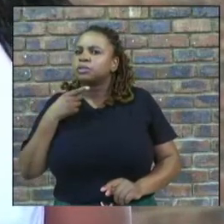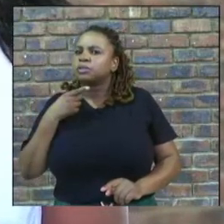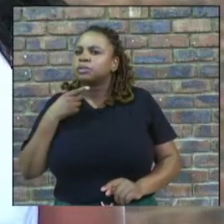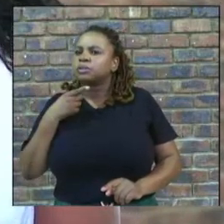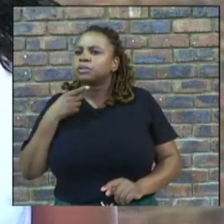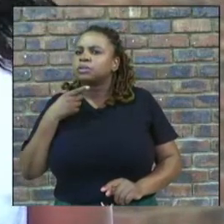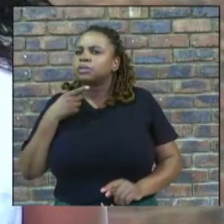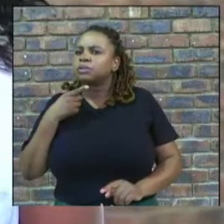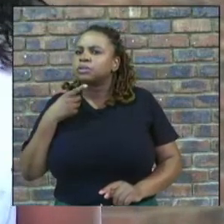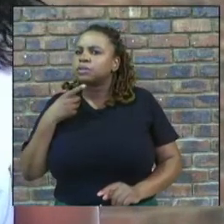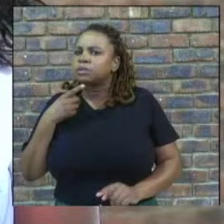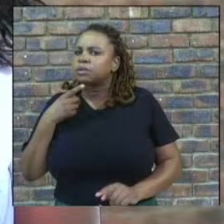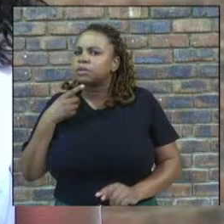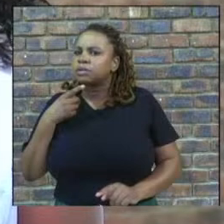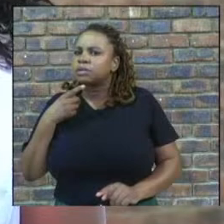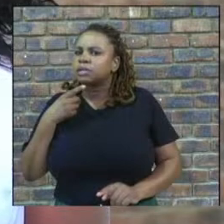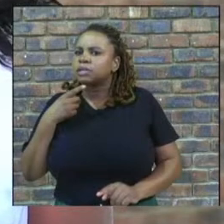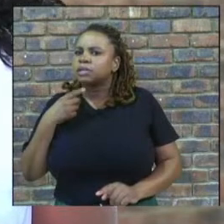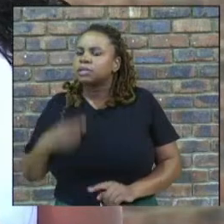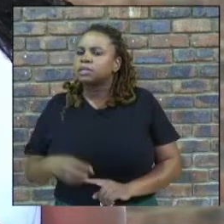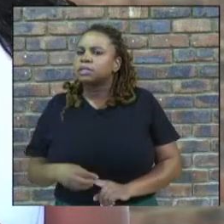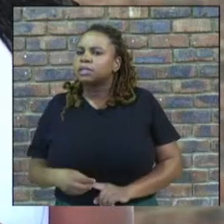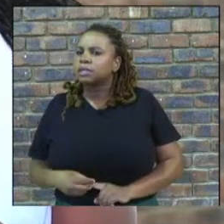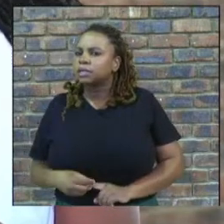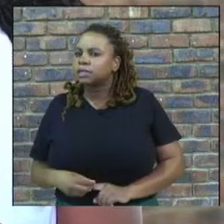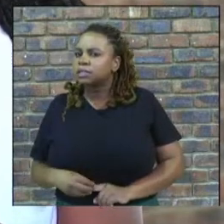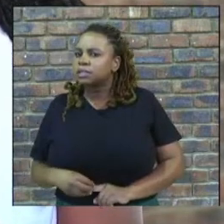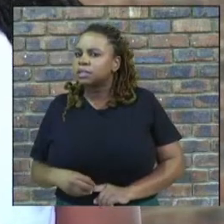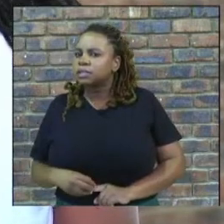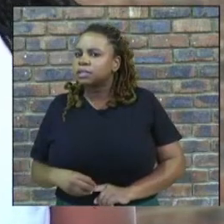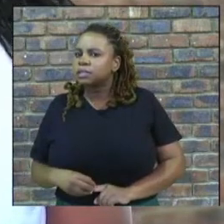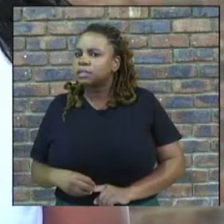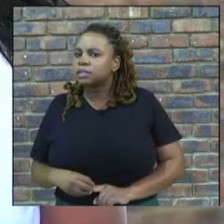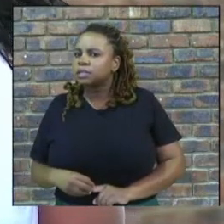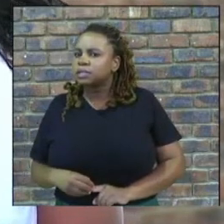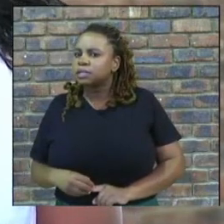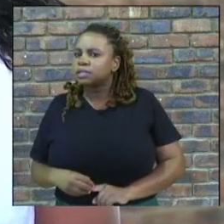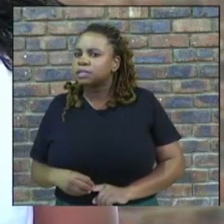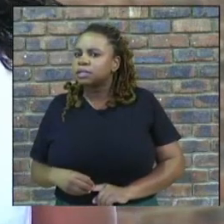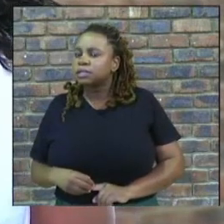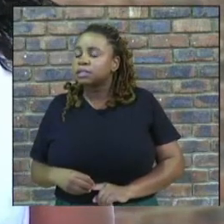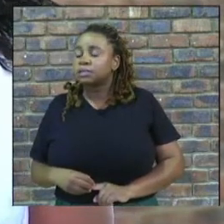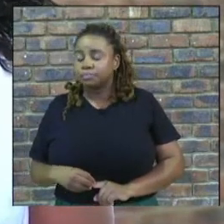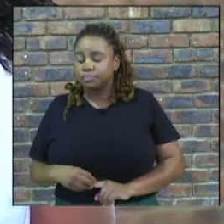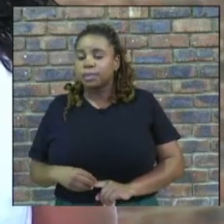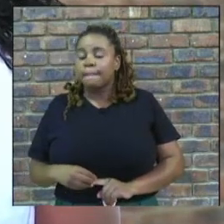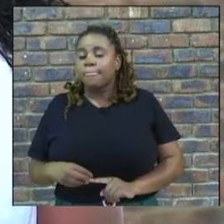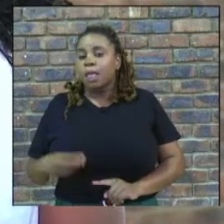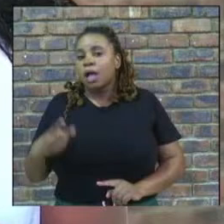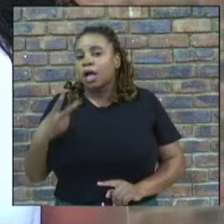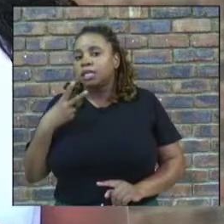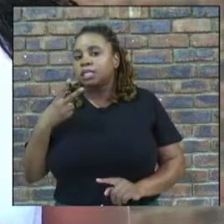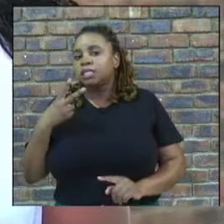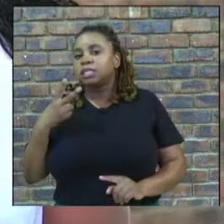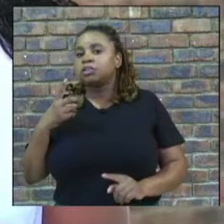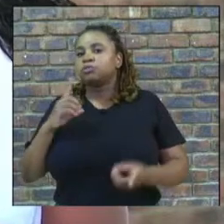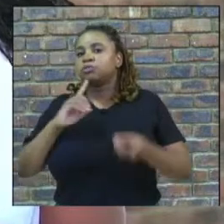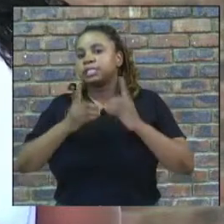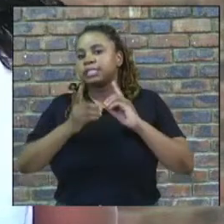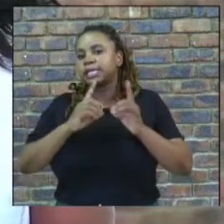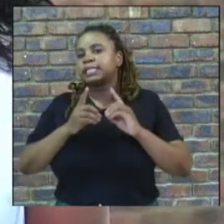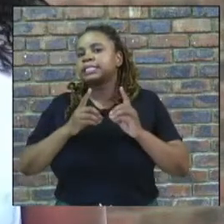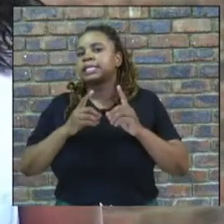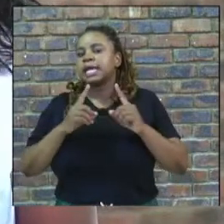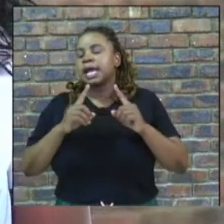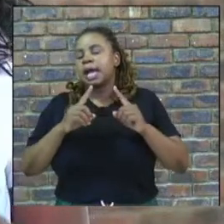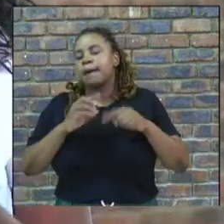Then nna ke nahana hore fronting e ntse tlo tswela pele hobaneng di-funds di a short. Ge sa tlo bua ka yona